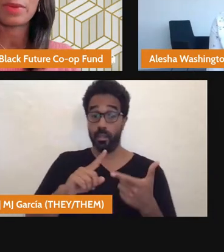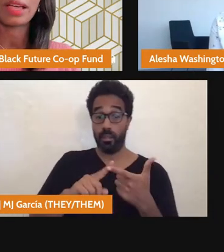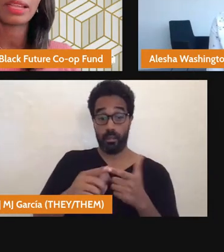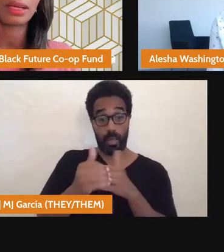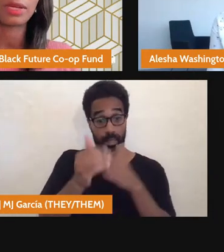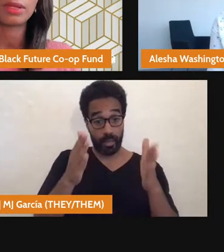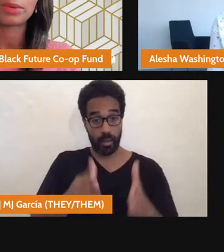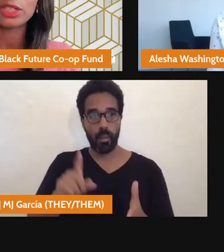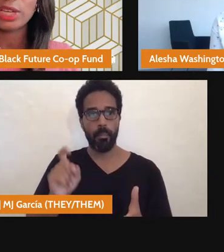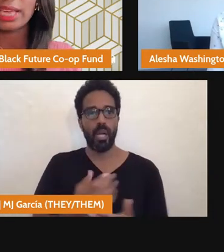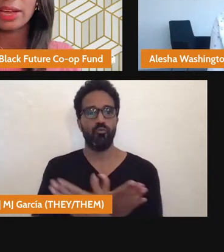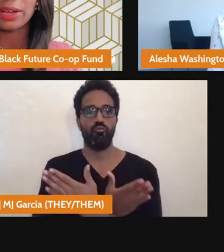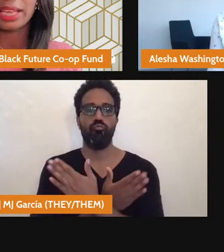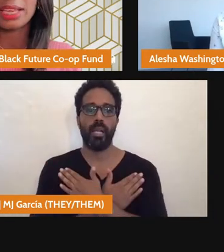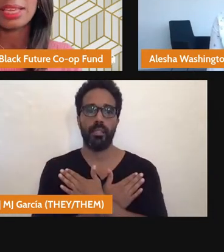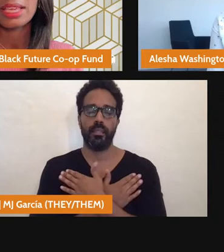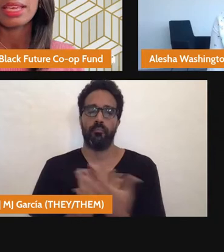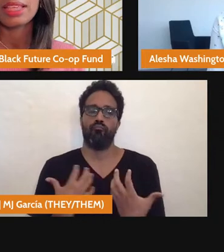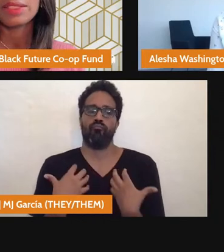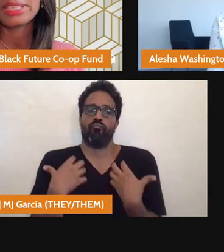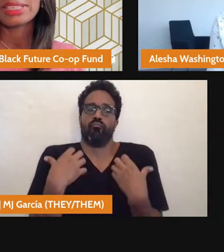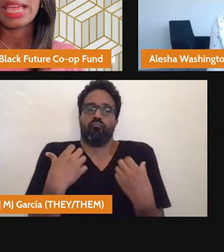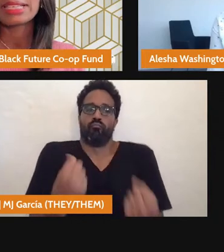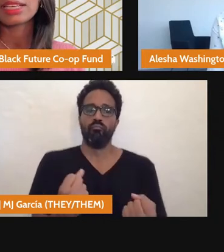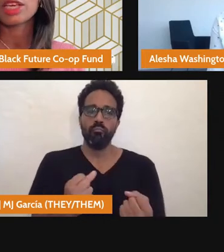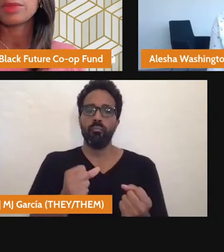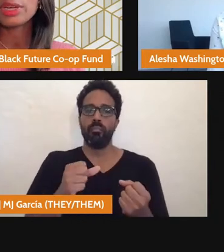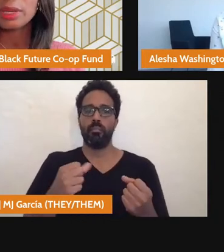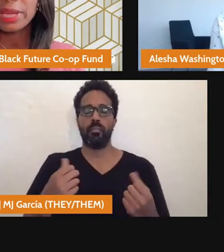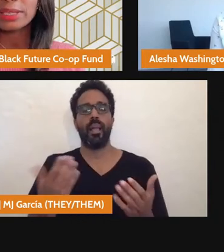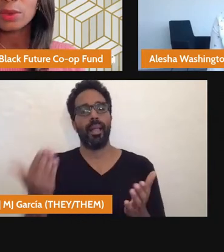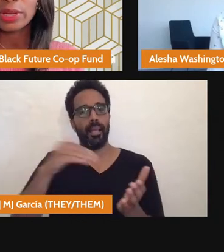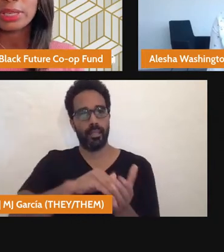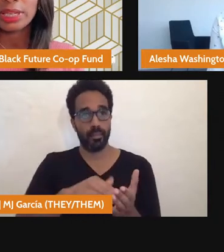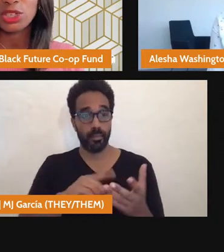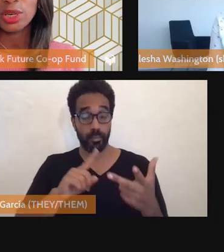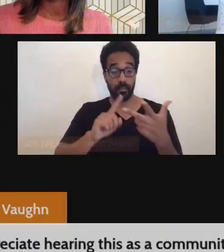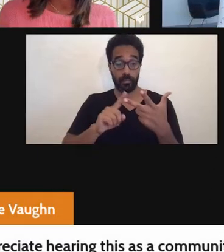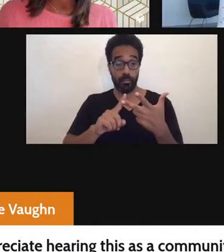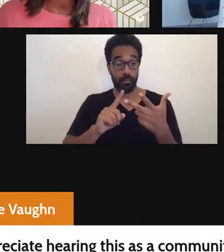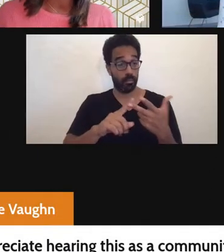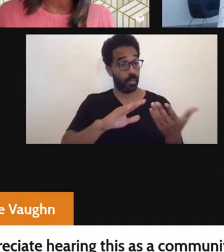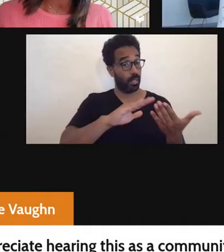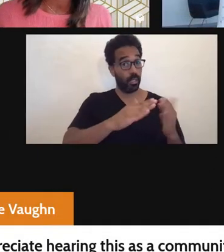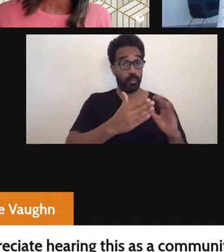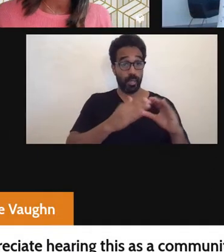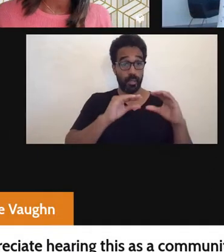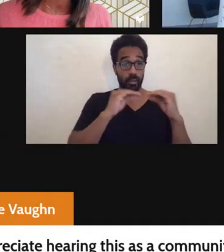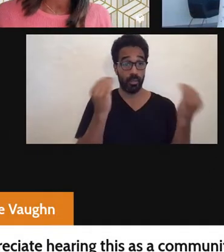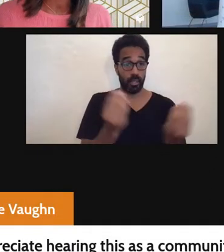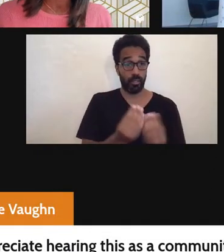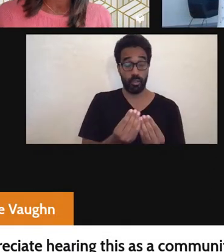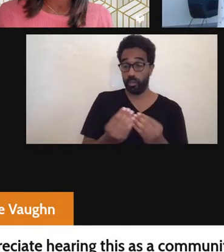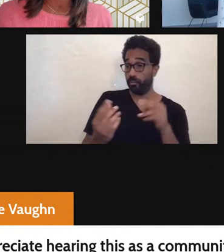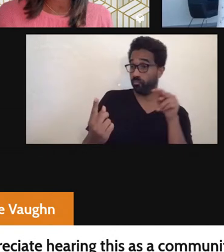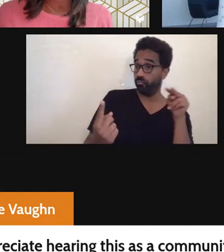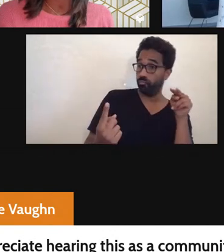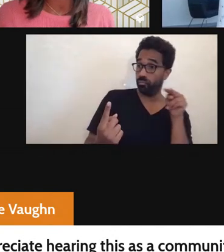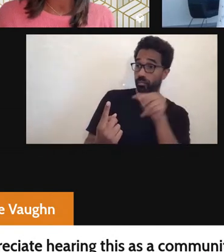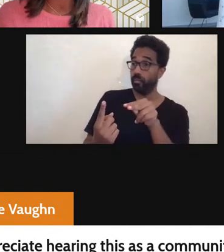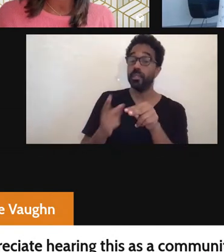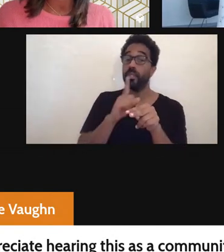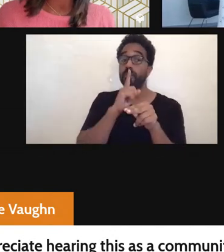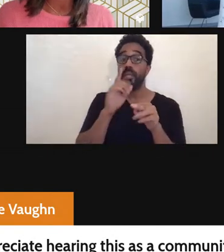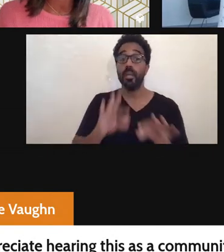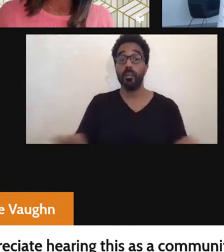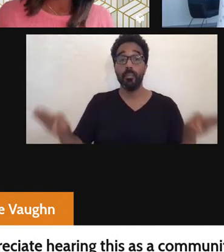a comment about, appreciate hearing this as a community-based organization because it helps us to understand the work the foundations